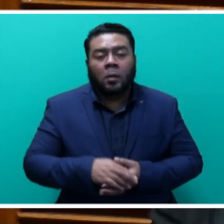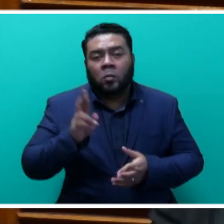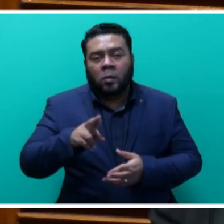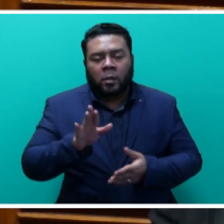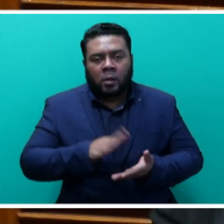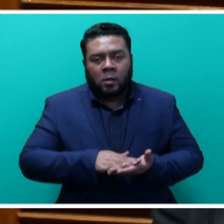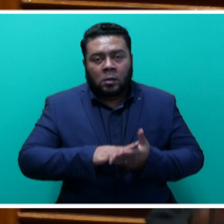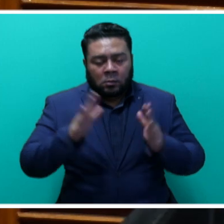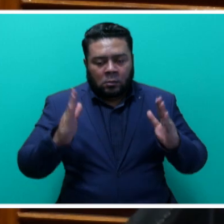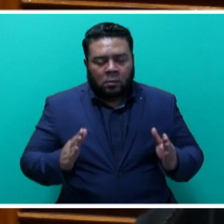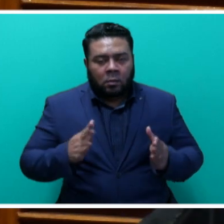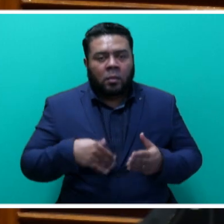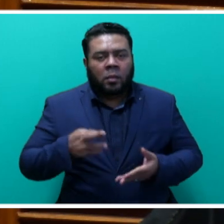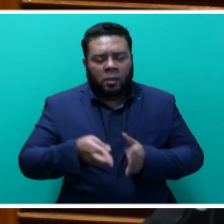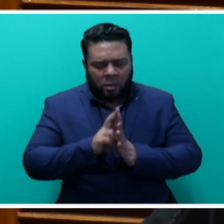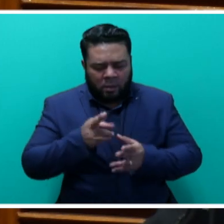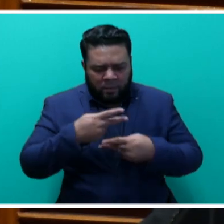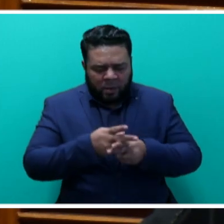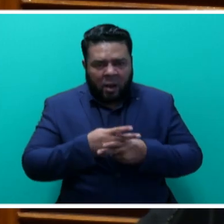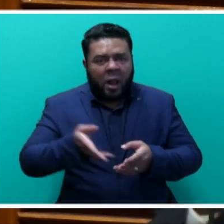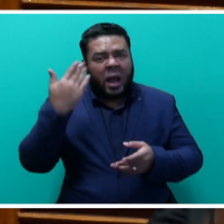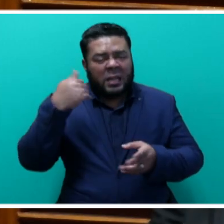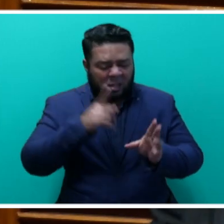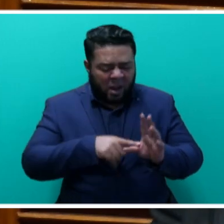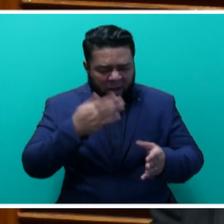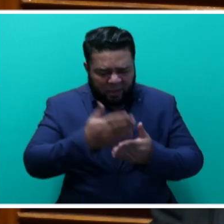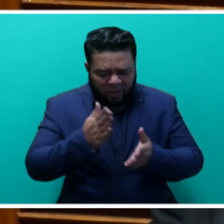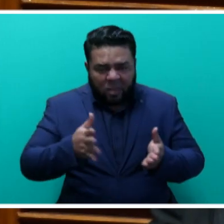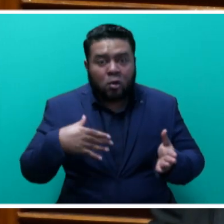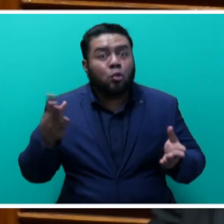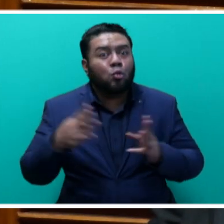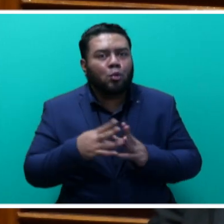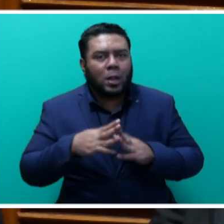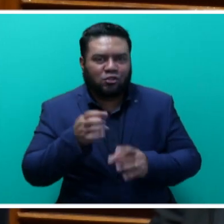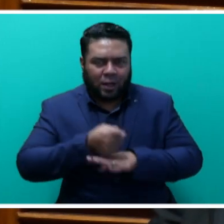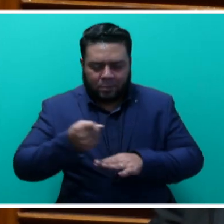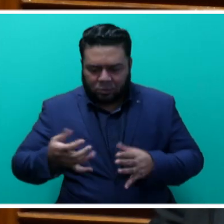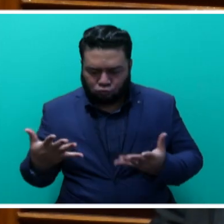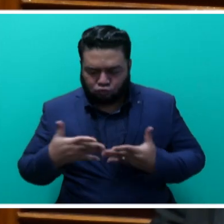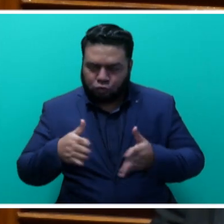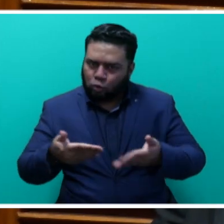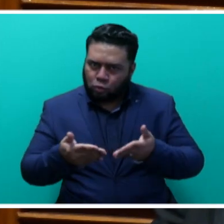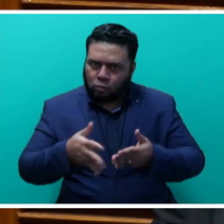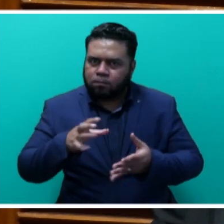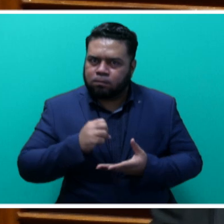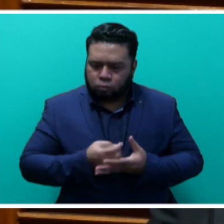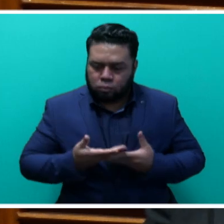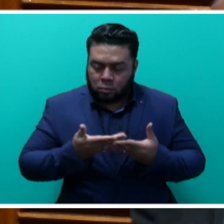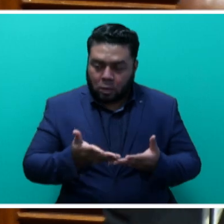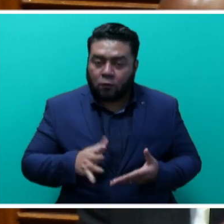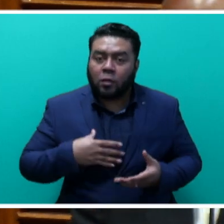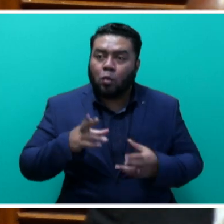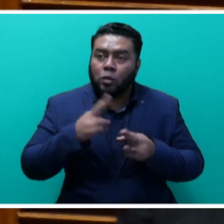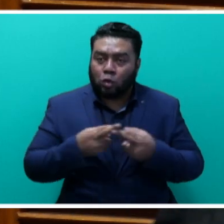Assistance Program was reintroduced in the ministries last year through the coalition government. The ministry worked hard to get the necessary